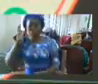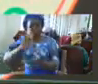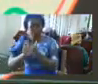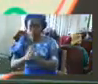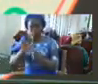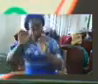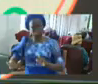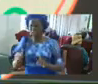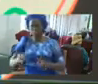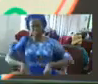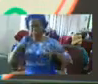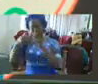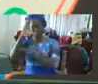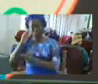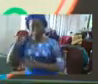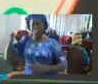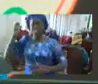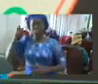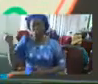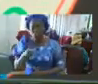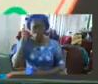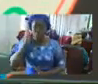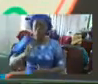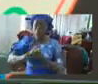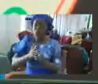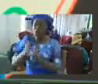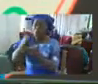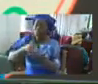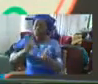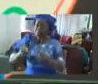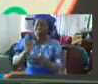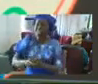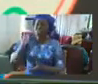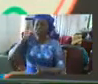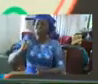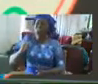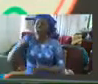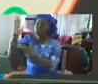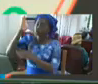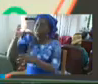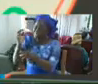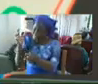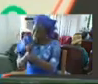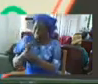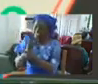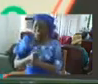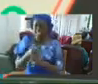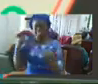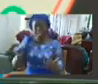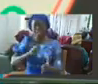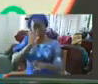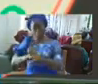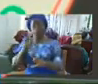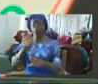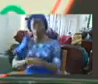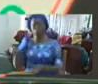living God. You become part of those people that he says, I will take care of. I'm calling you now. I'm going